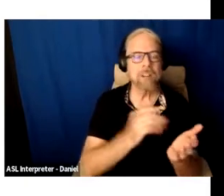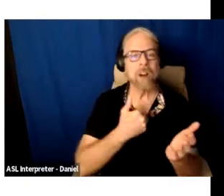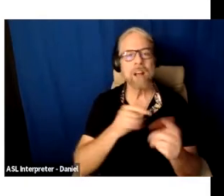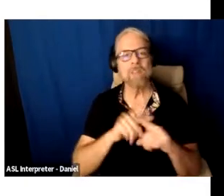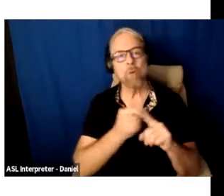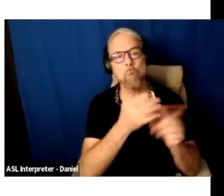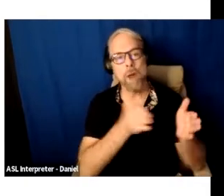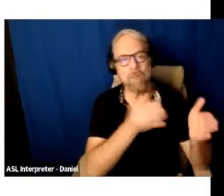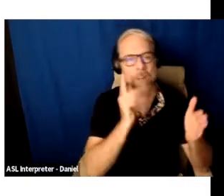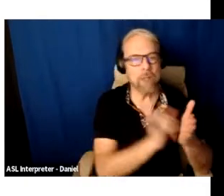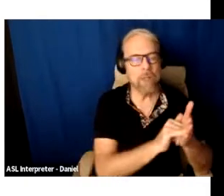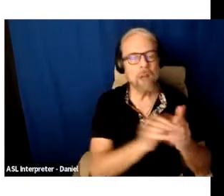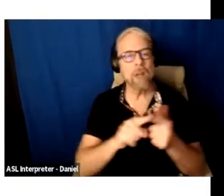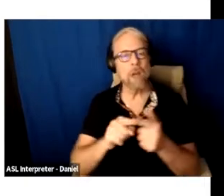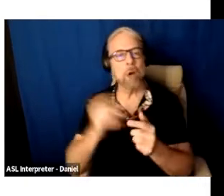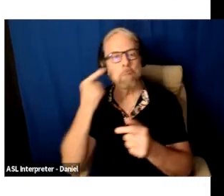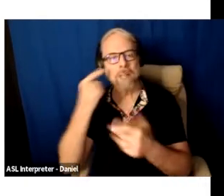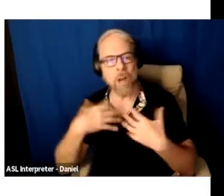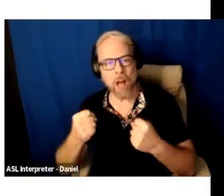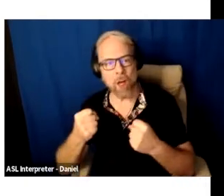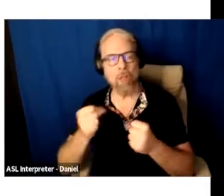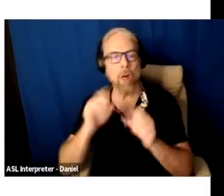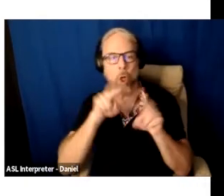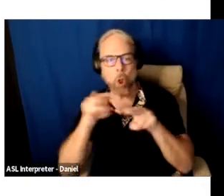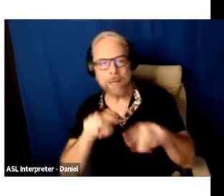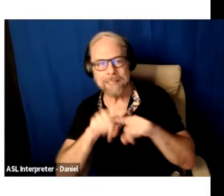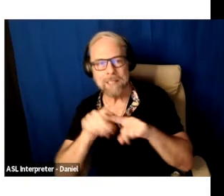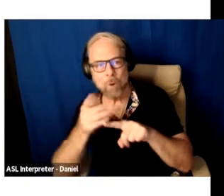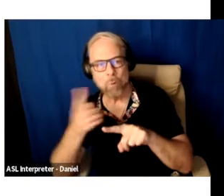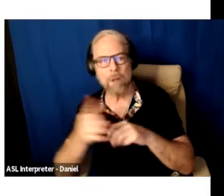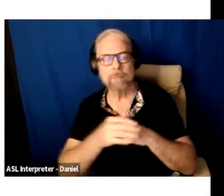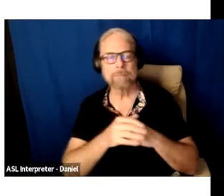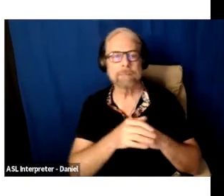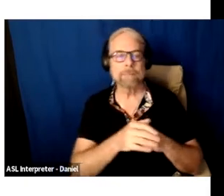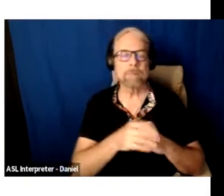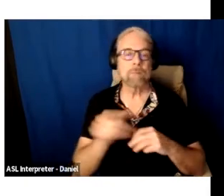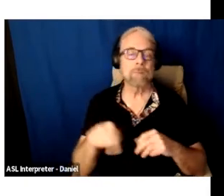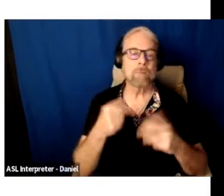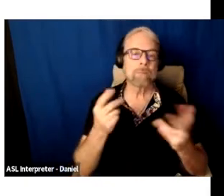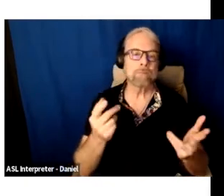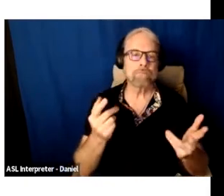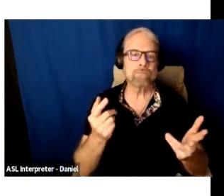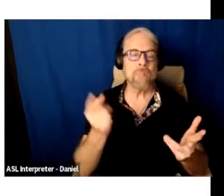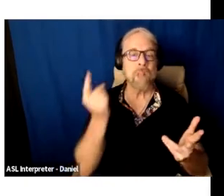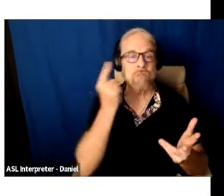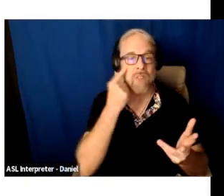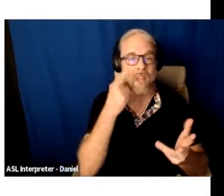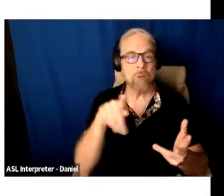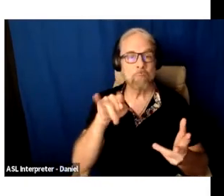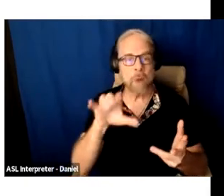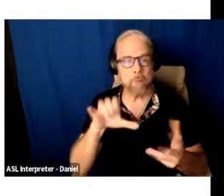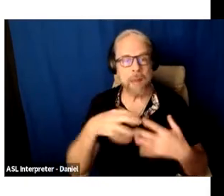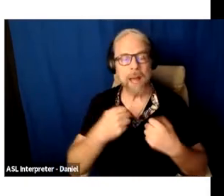health professionals have a way of thinking about trauma. And I think that public health